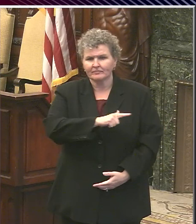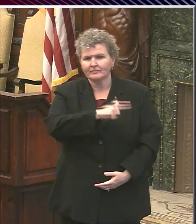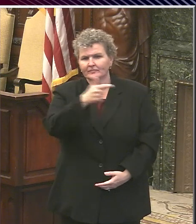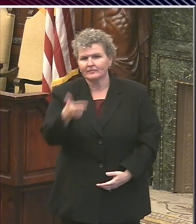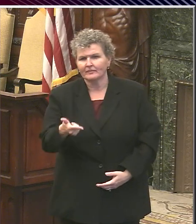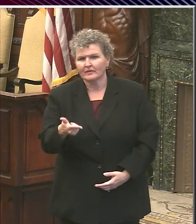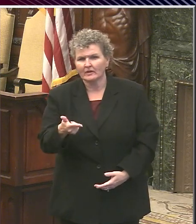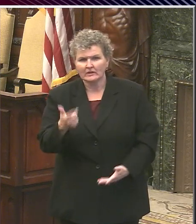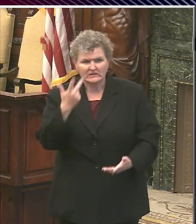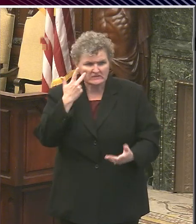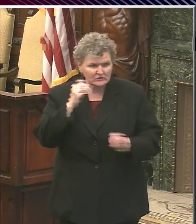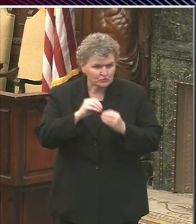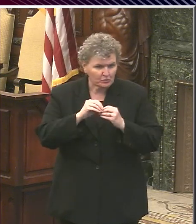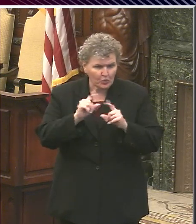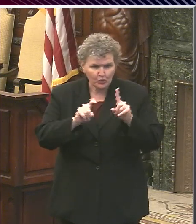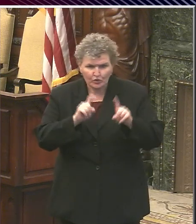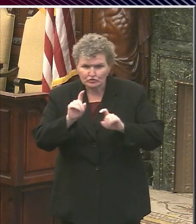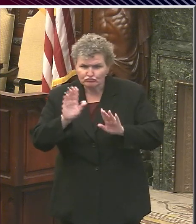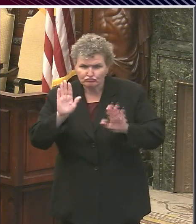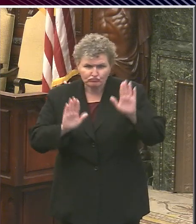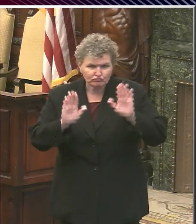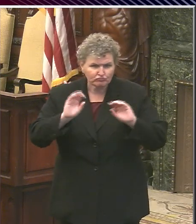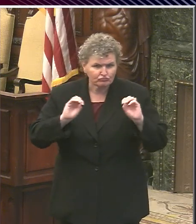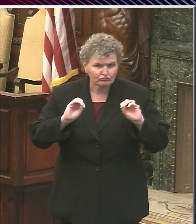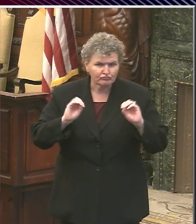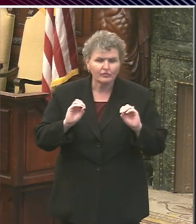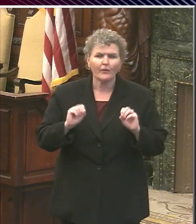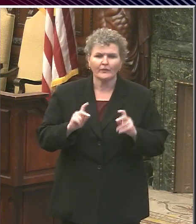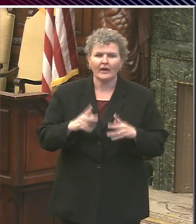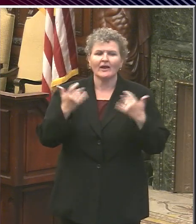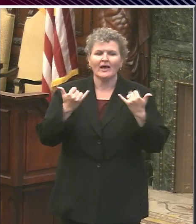Seeing no further questions for today, that